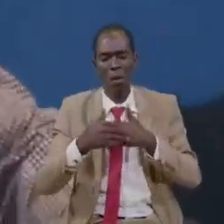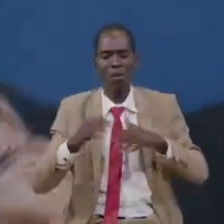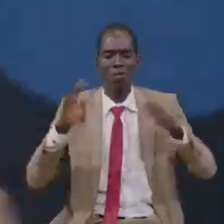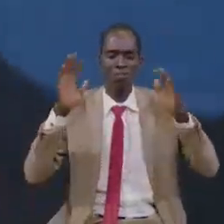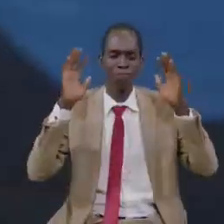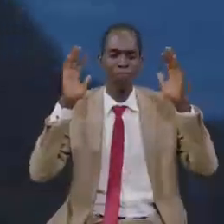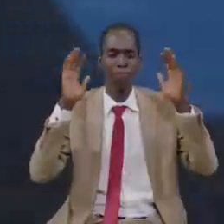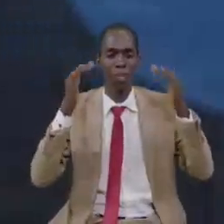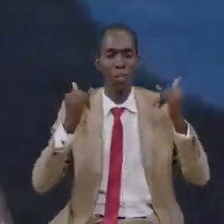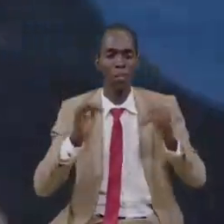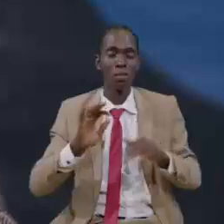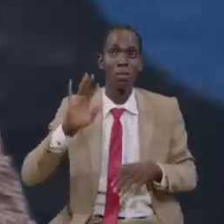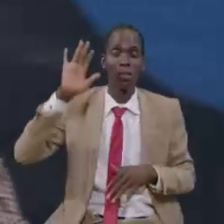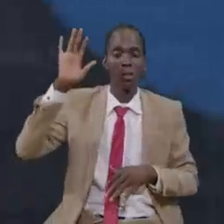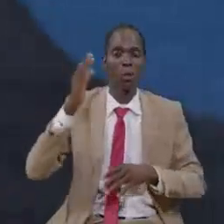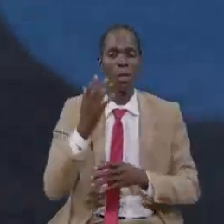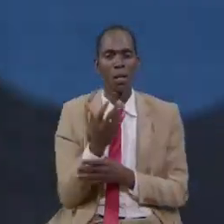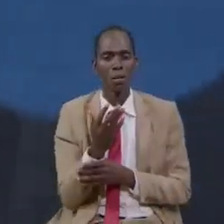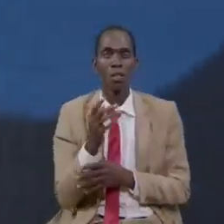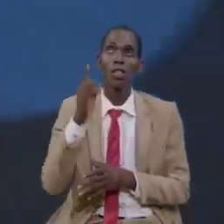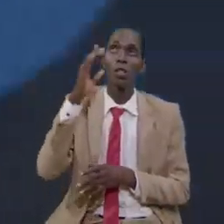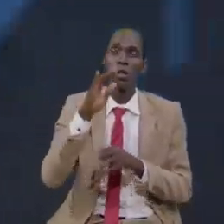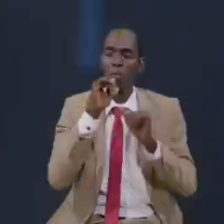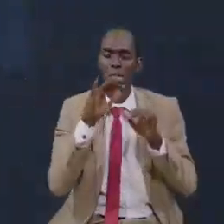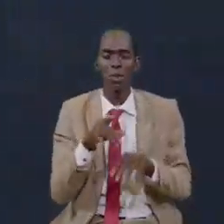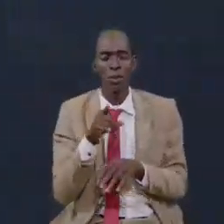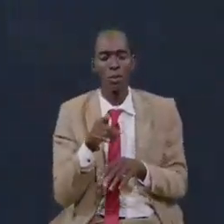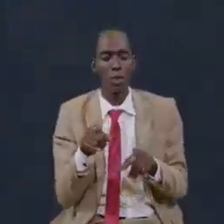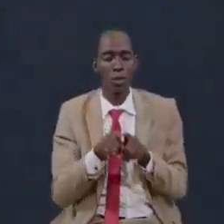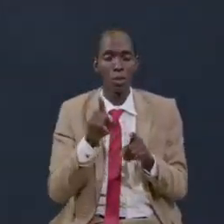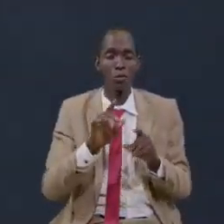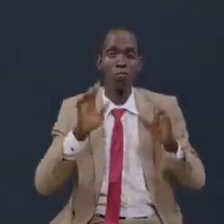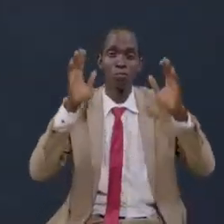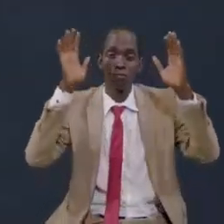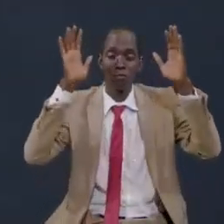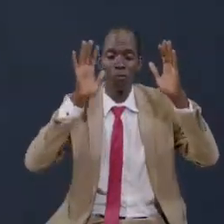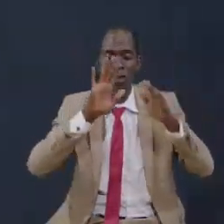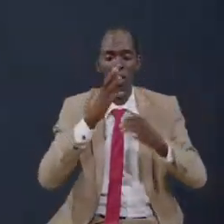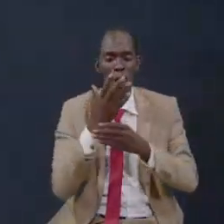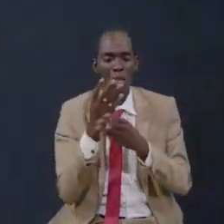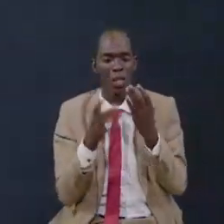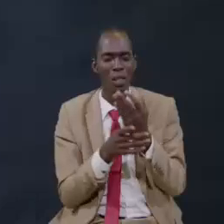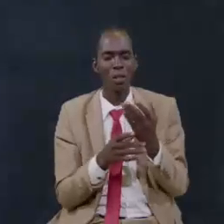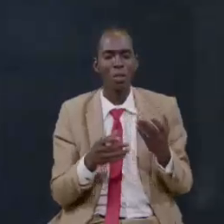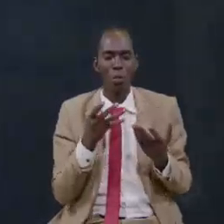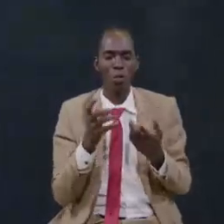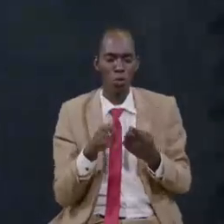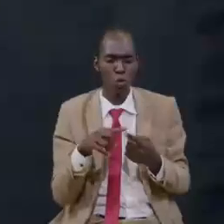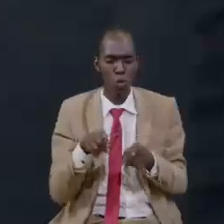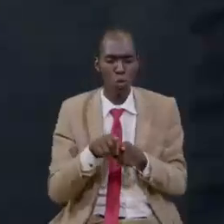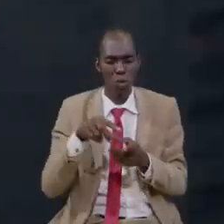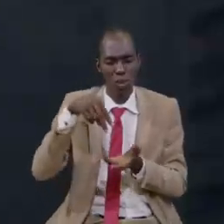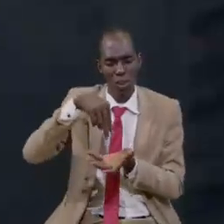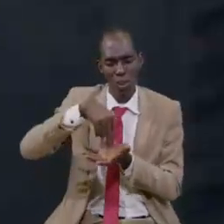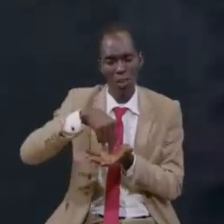that hand. God bless you there. As you are raising up your hand, you want to stand up for that redemption.